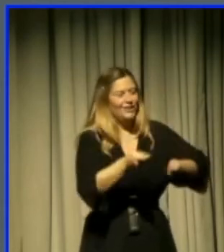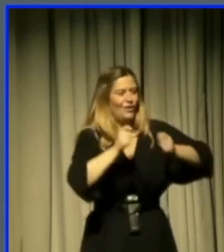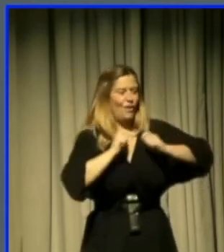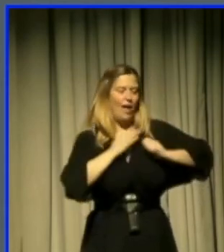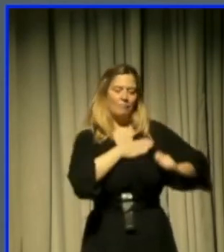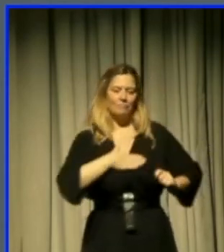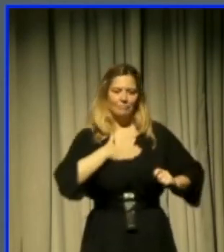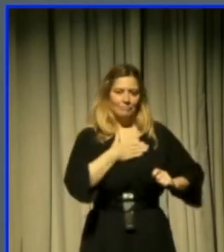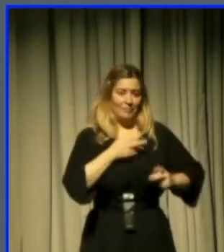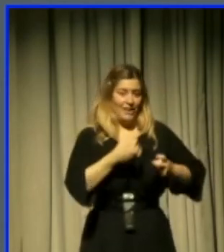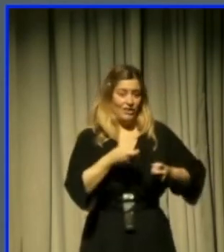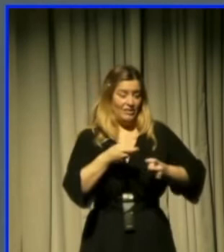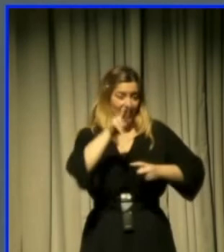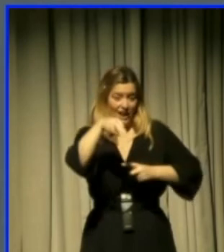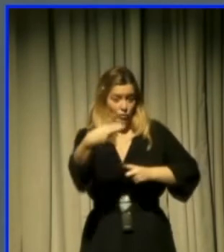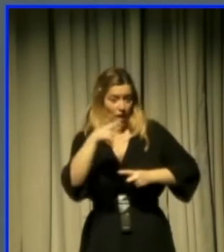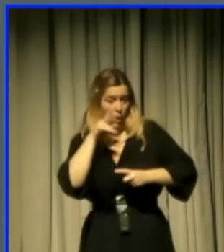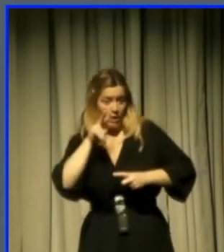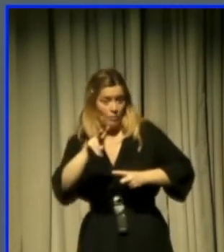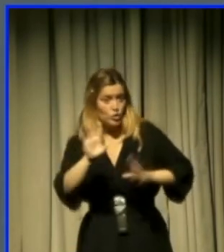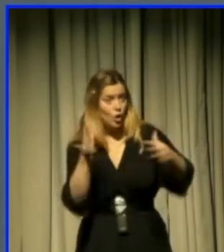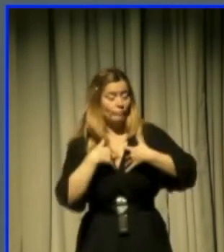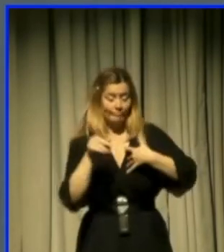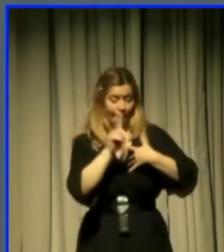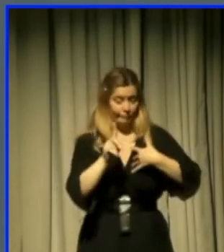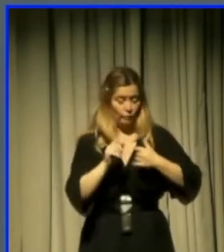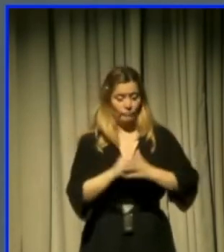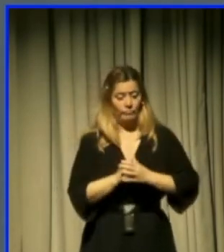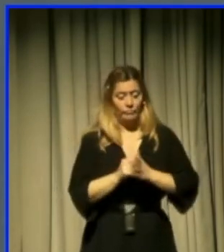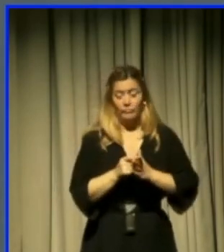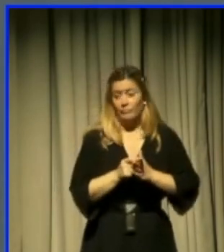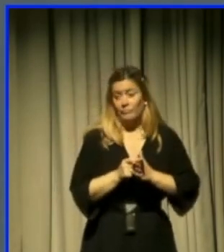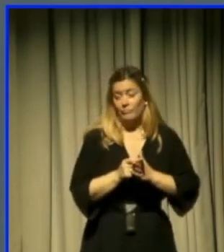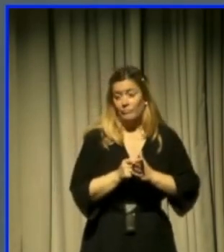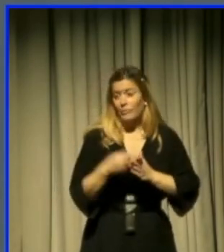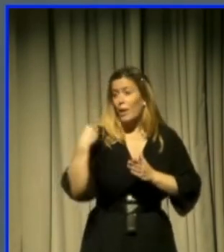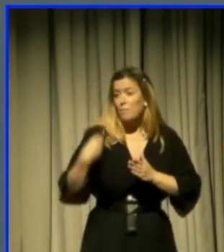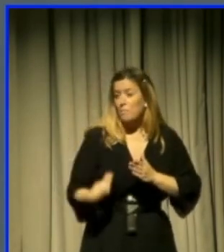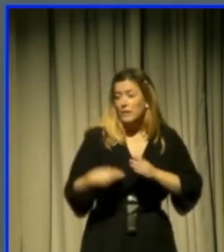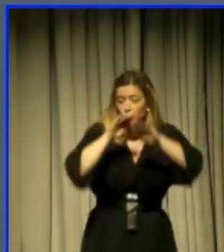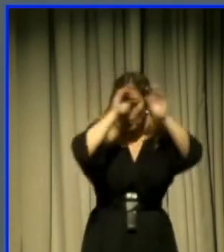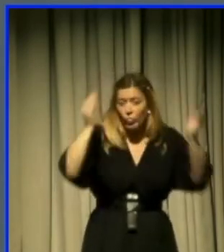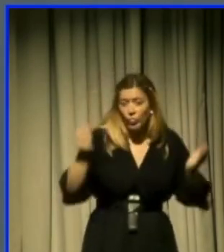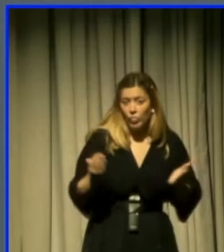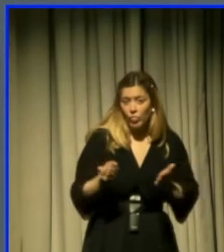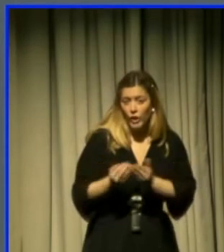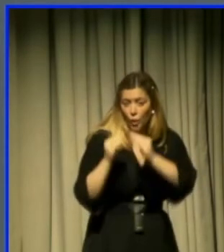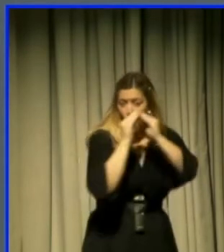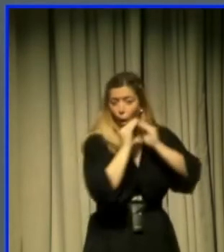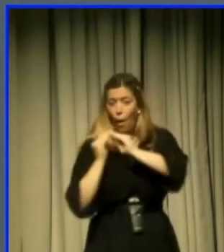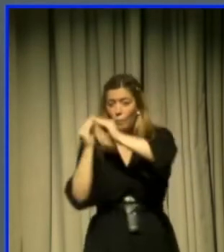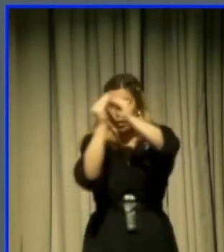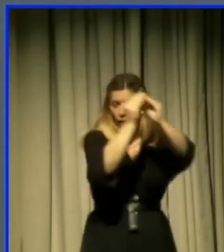big, huge sameness bubble that humans have learned through the centuries to